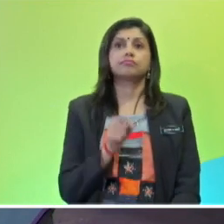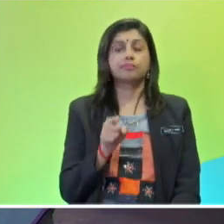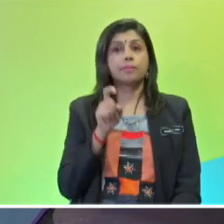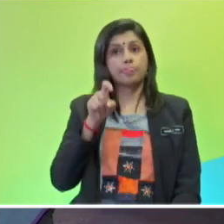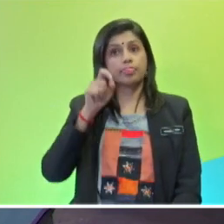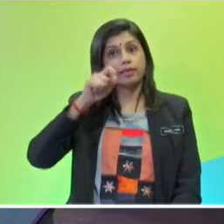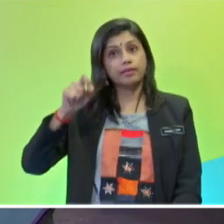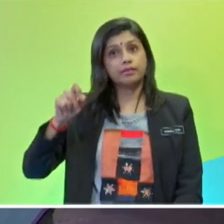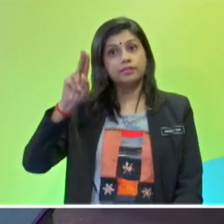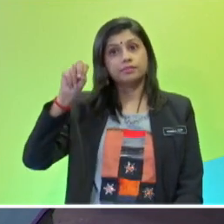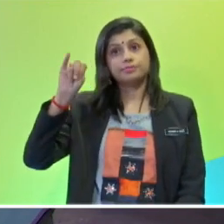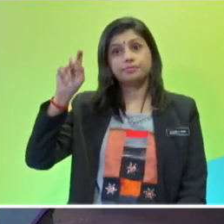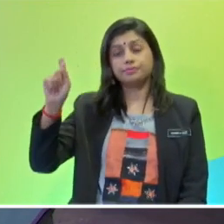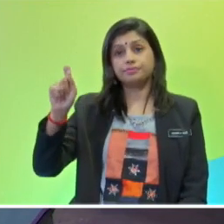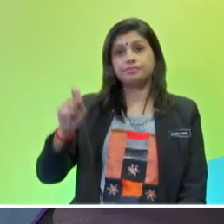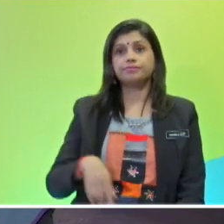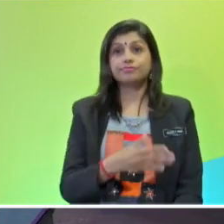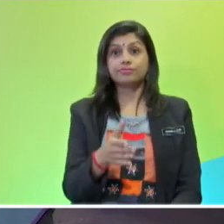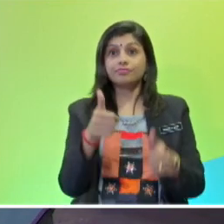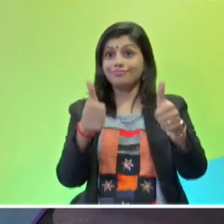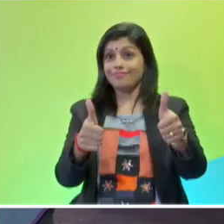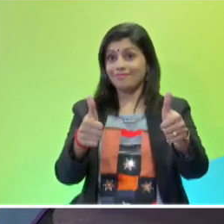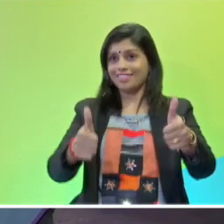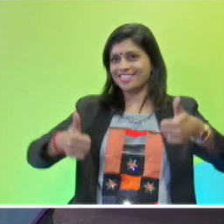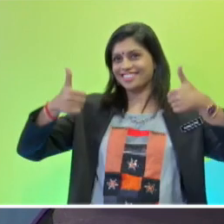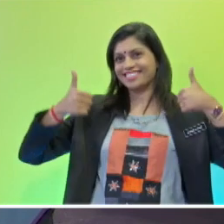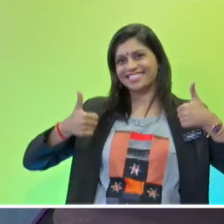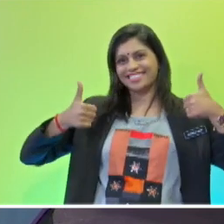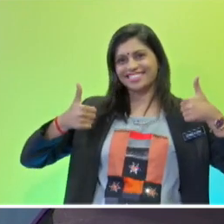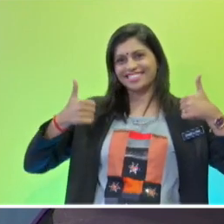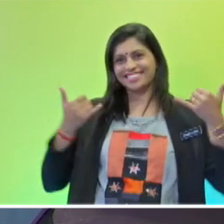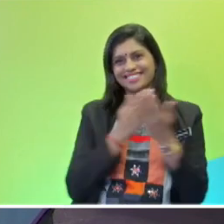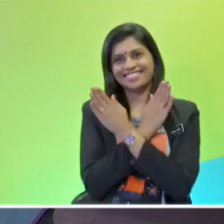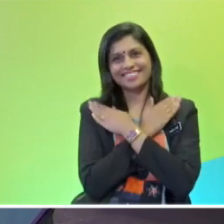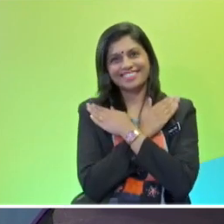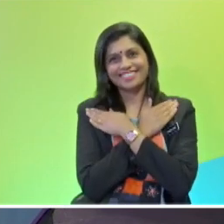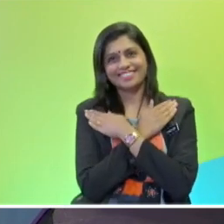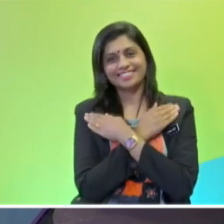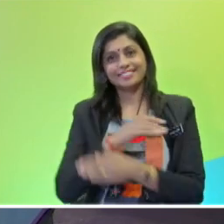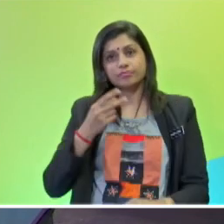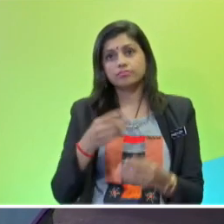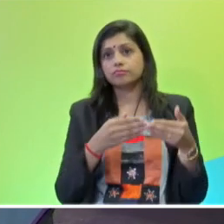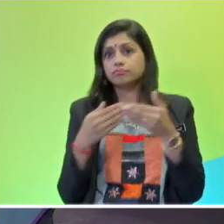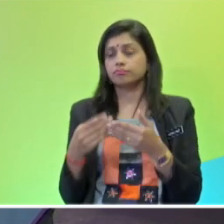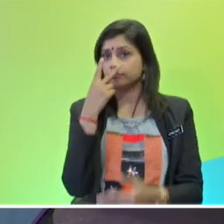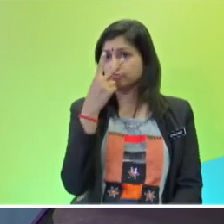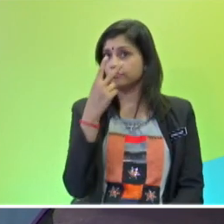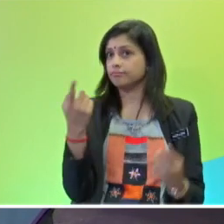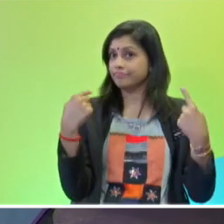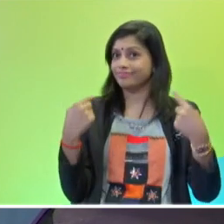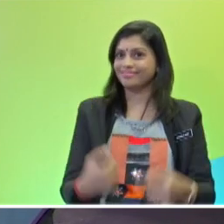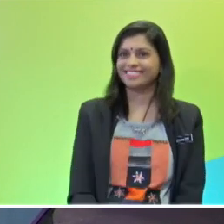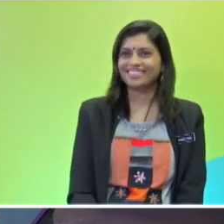Kalai, and great job to all of you who got the same answer as me, which is 19 packets. And right now, we're going to take a short break. Back to you after this on EduwebTV